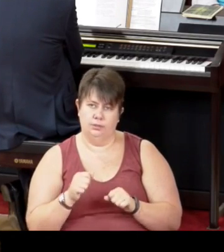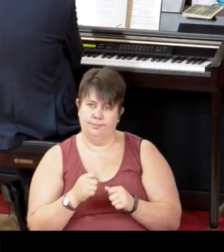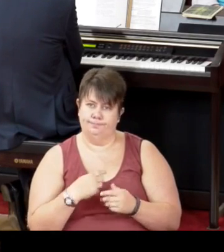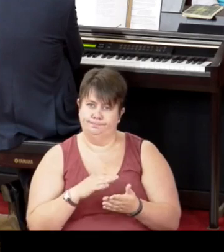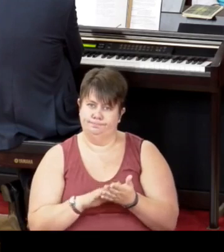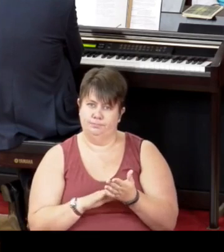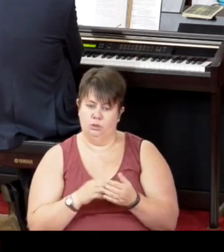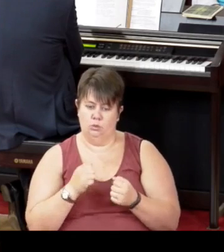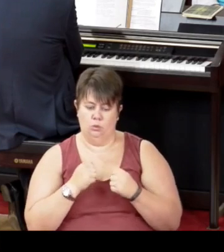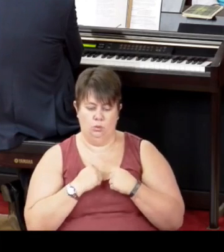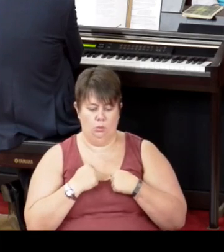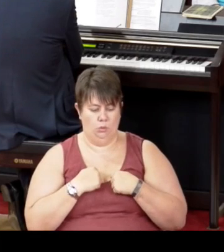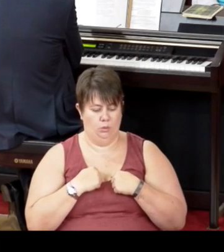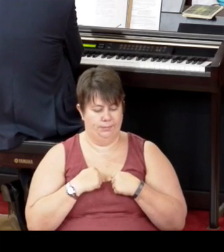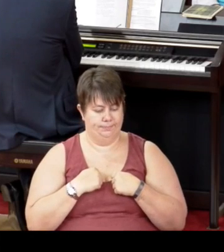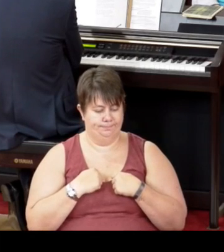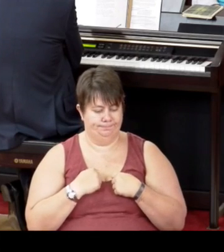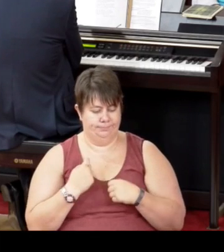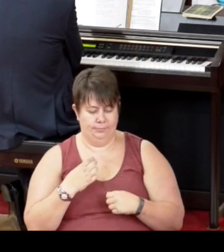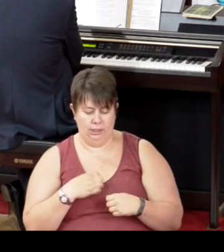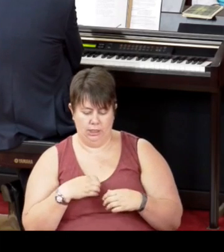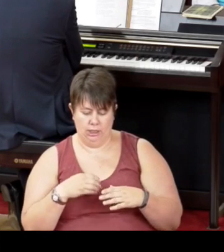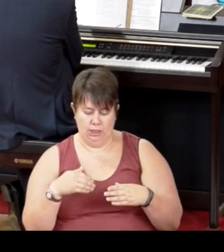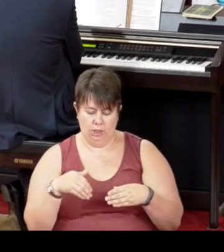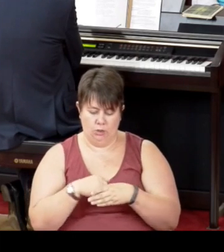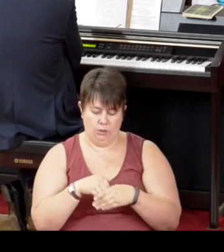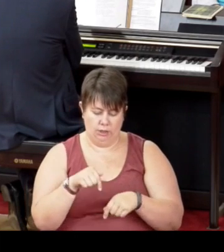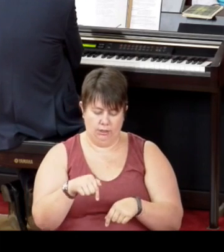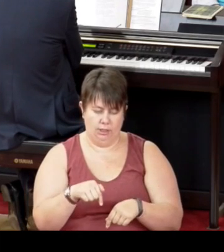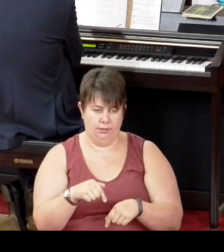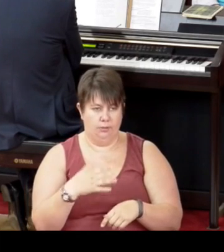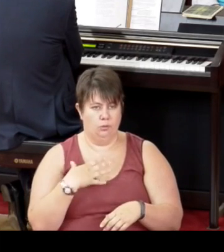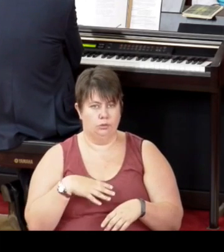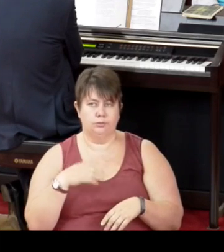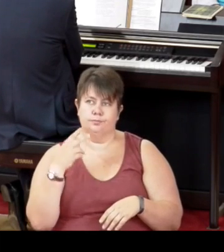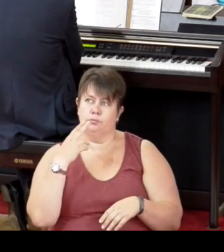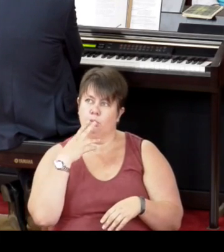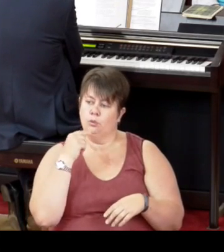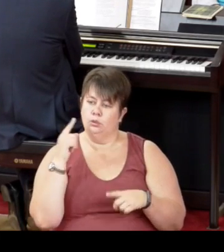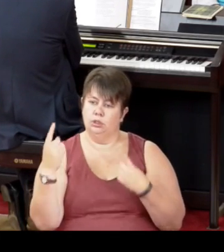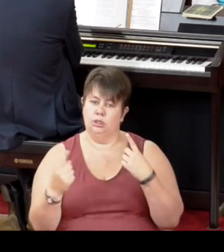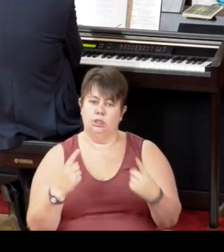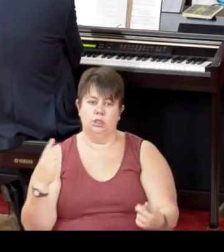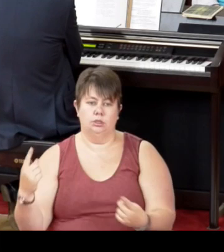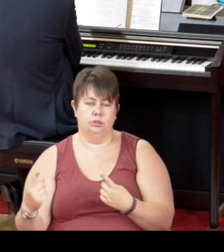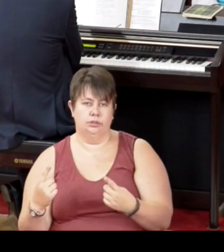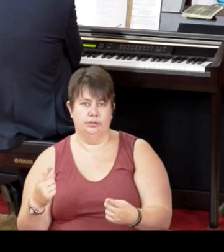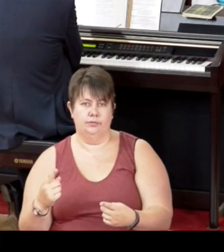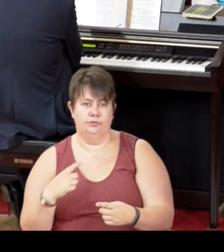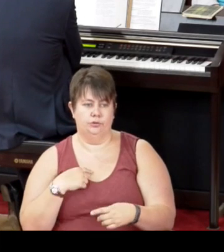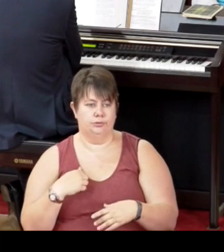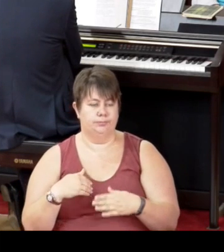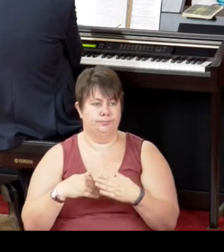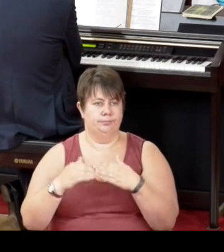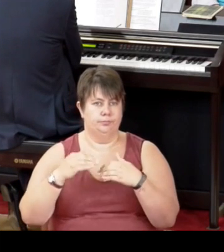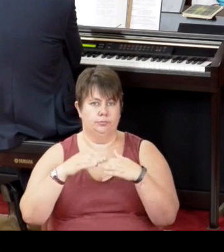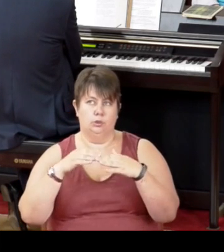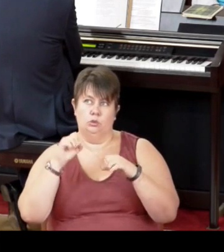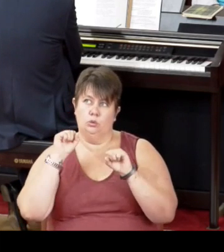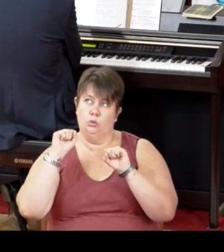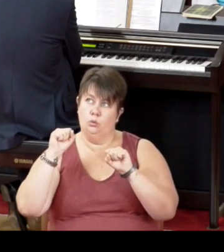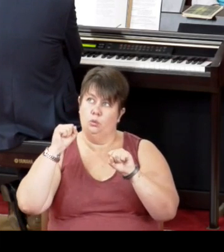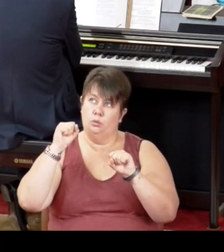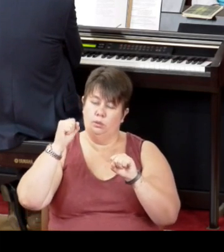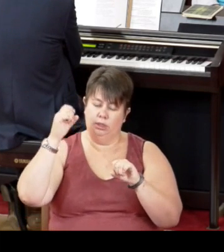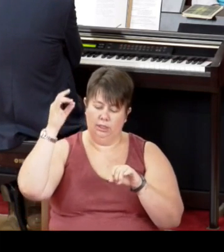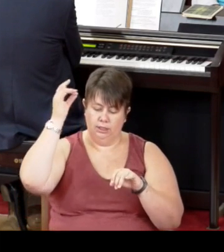our very selves. Take and use us also, that we might build your kingdom brick